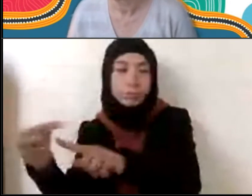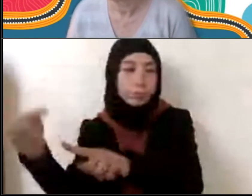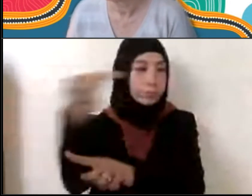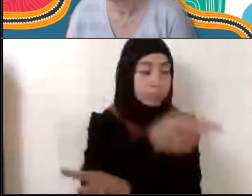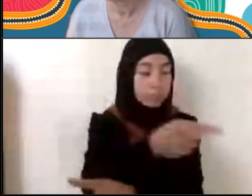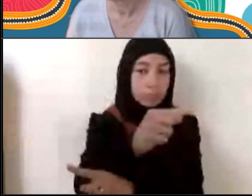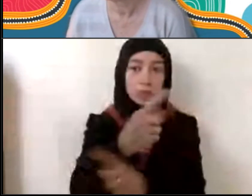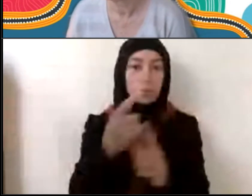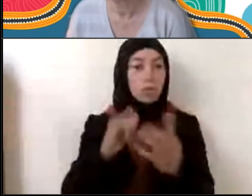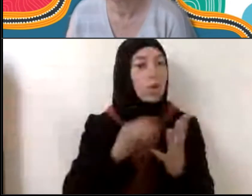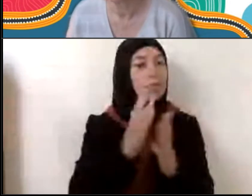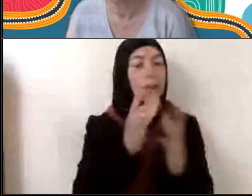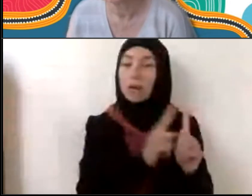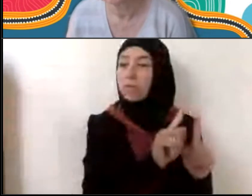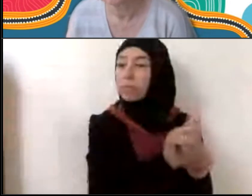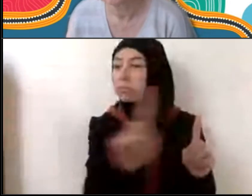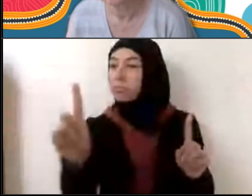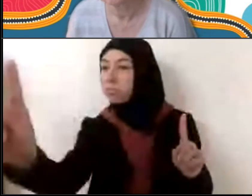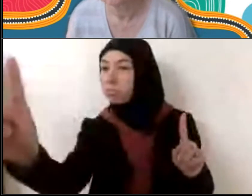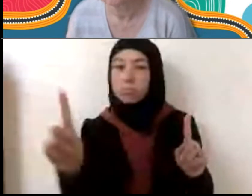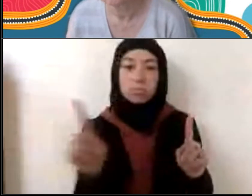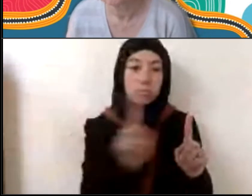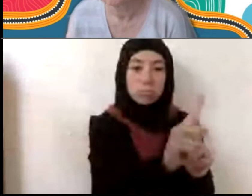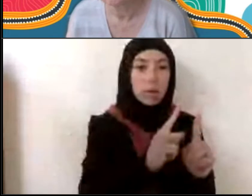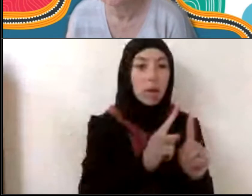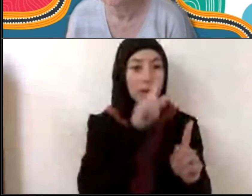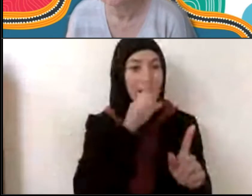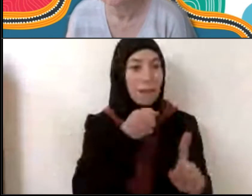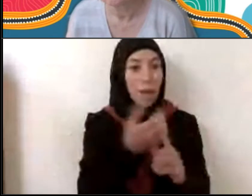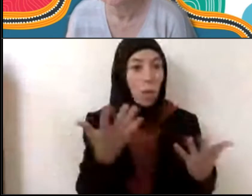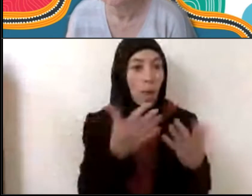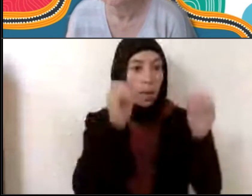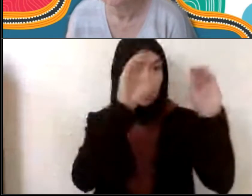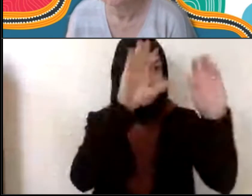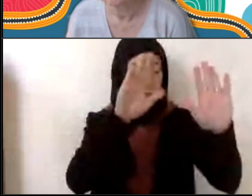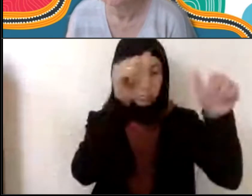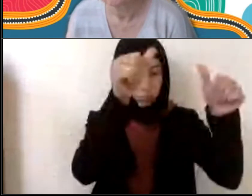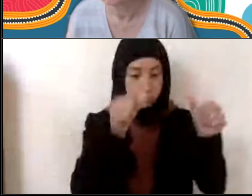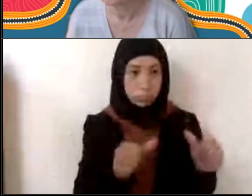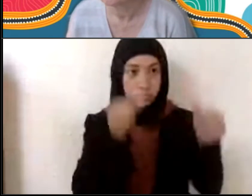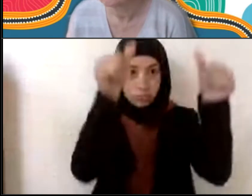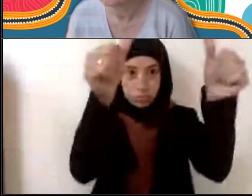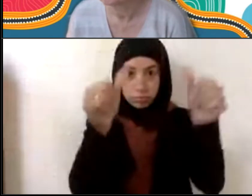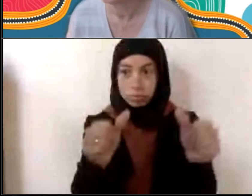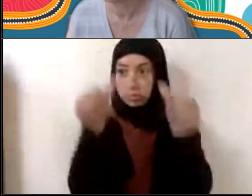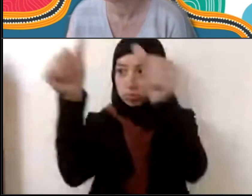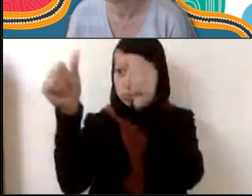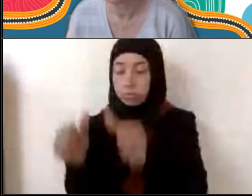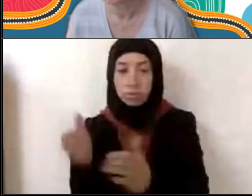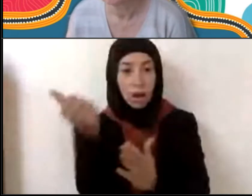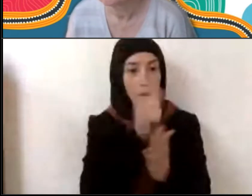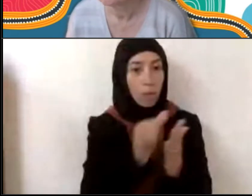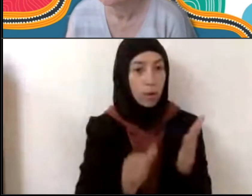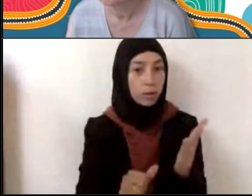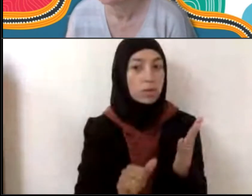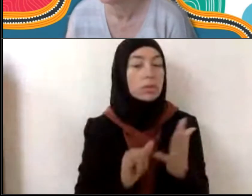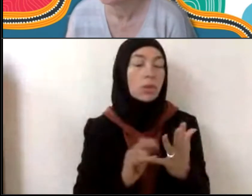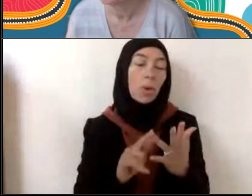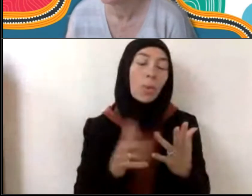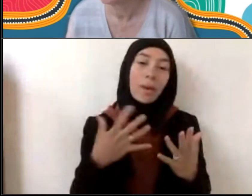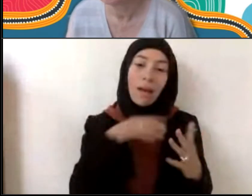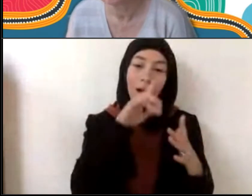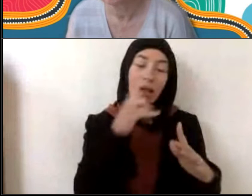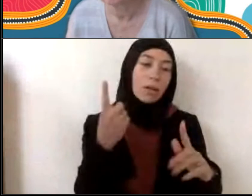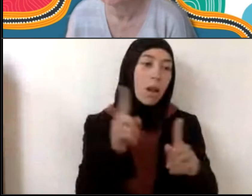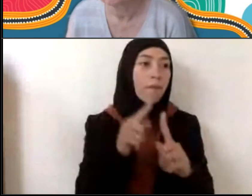so that impacts, that the artworks can't impact the wayfinding and they can't sort of block